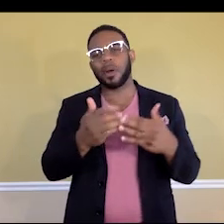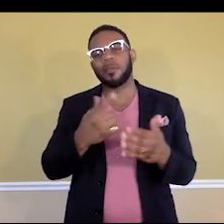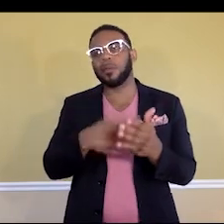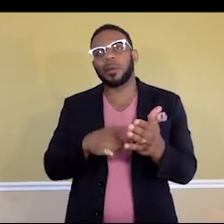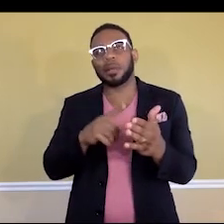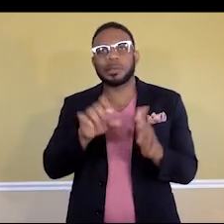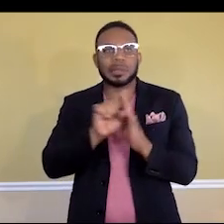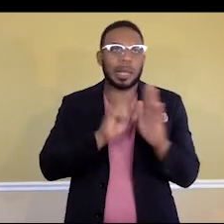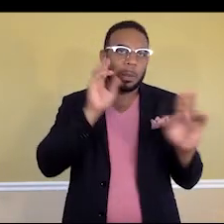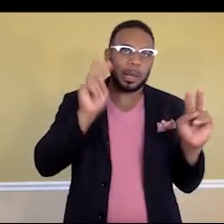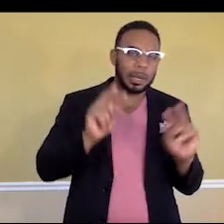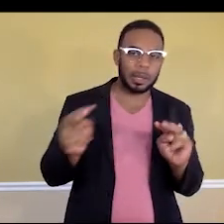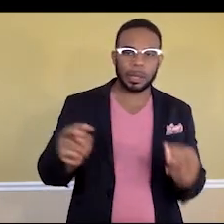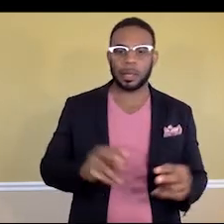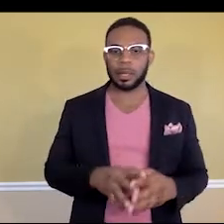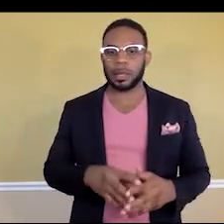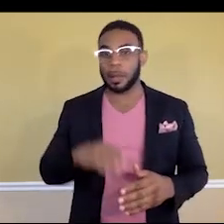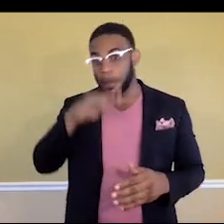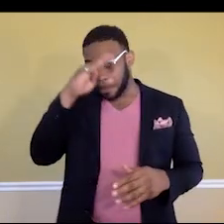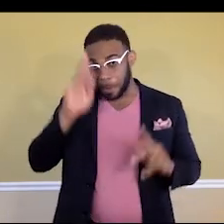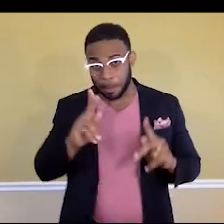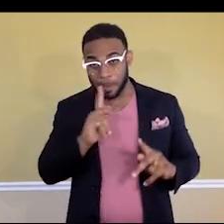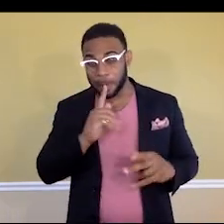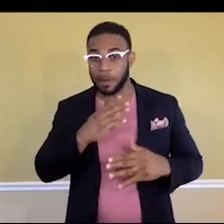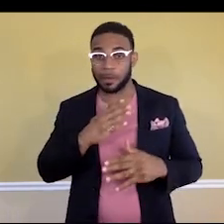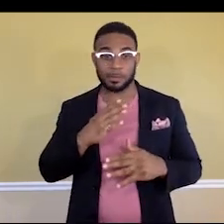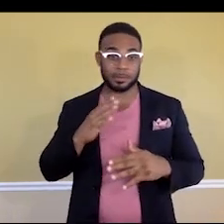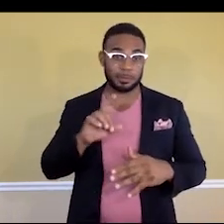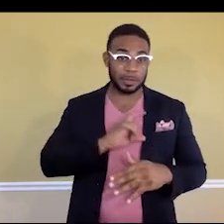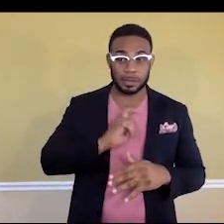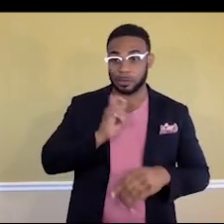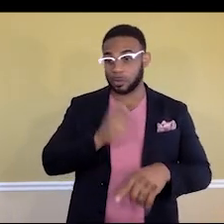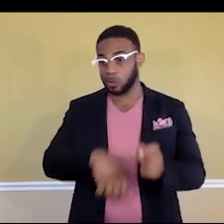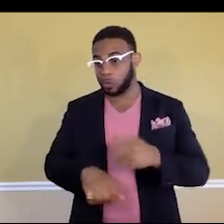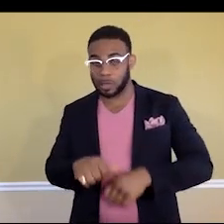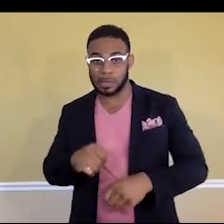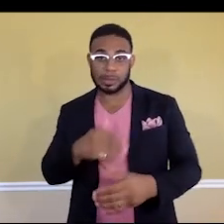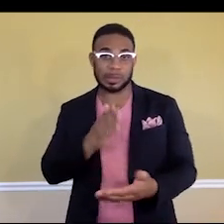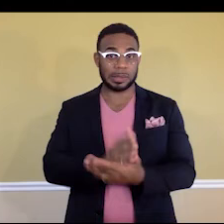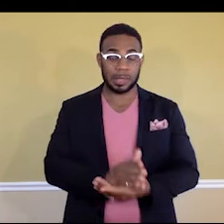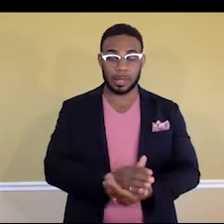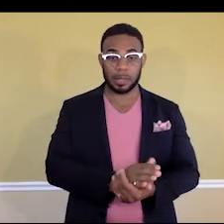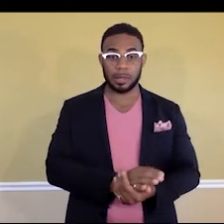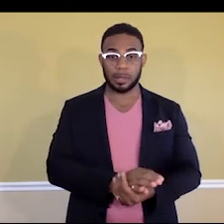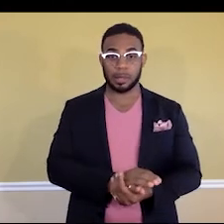what state I'm looking at, Black people are policed, arrested, and stopped